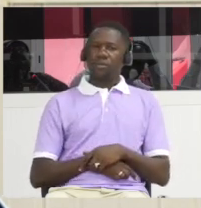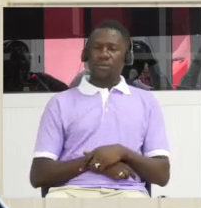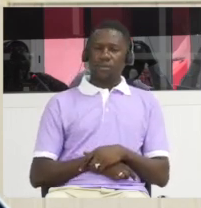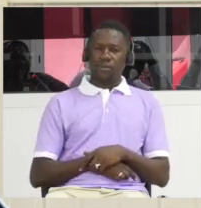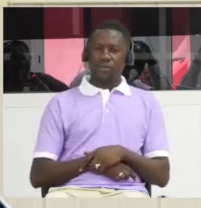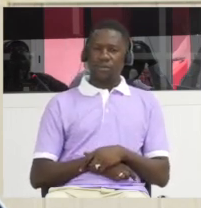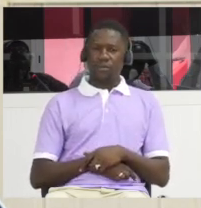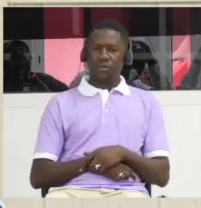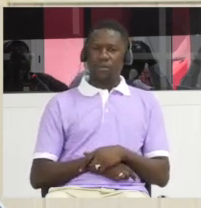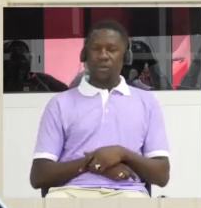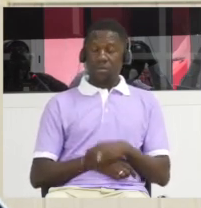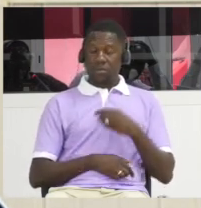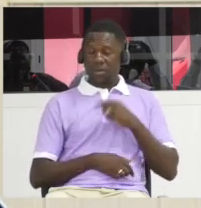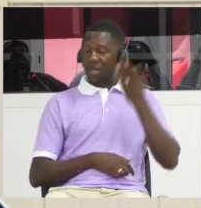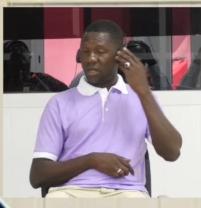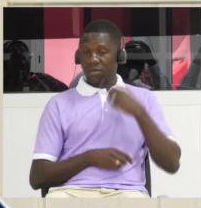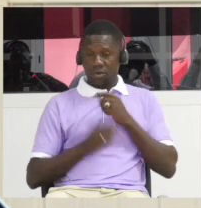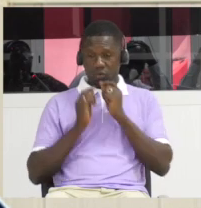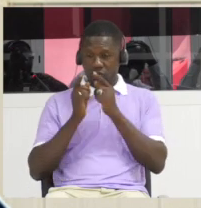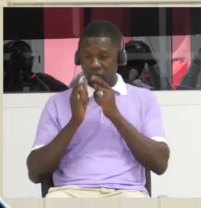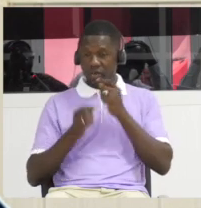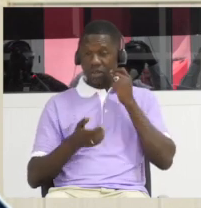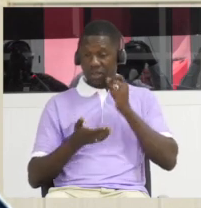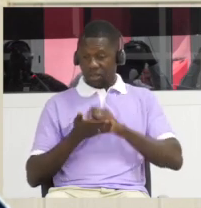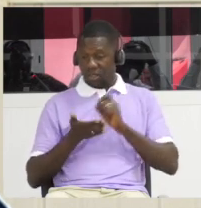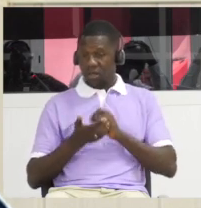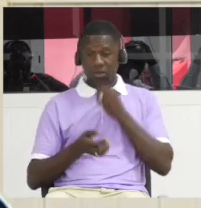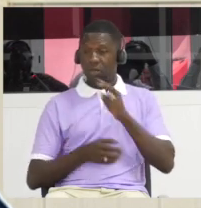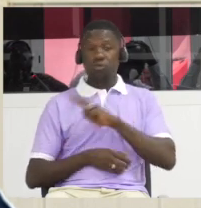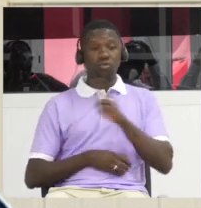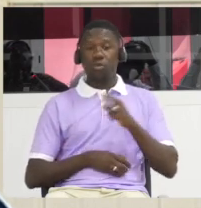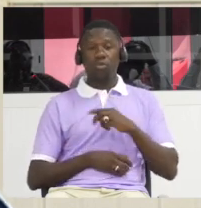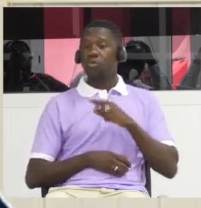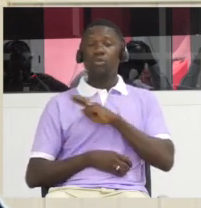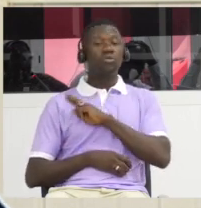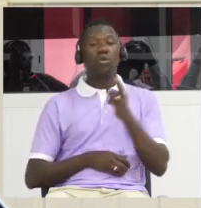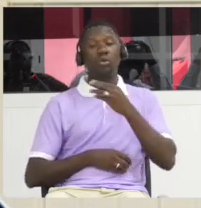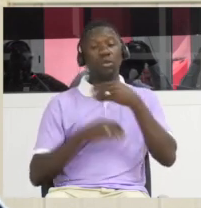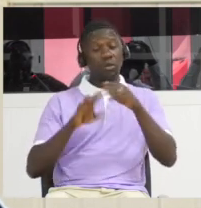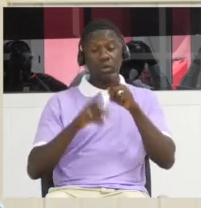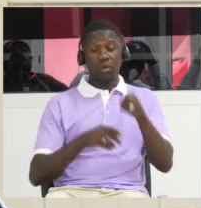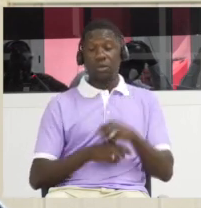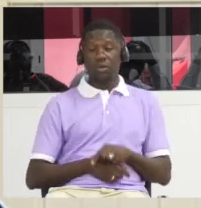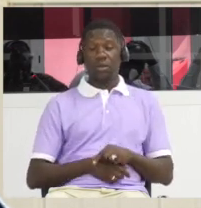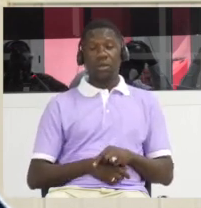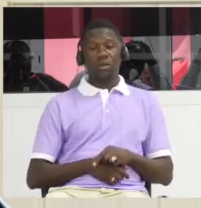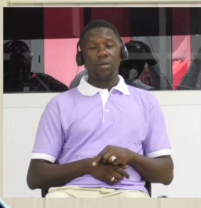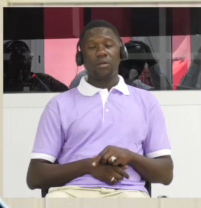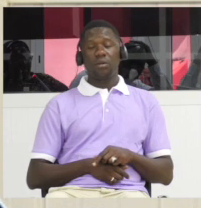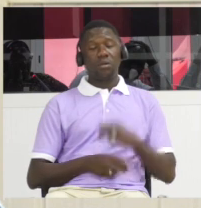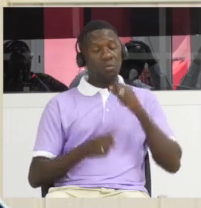dismissed. I spoke to the Secretary General, told him, no, we can't dismiss him. I think the honorable thing would be just to retire him